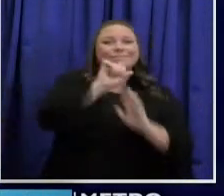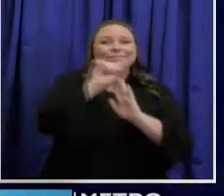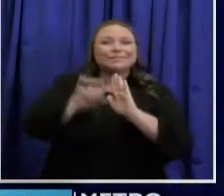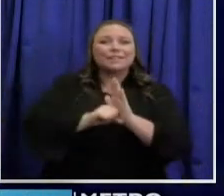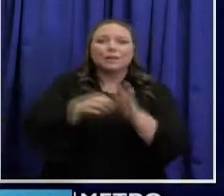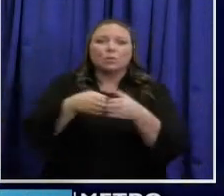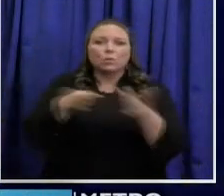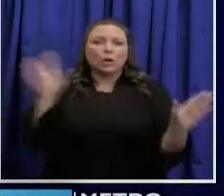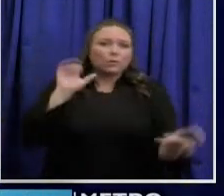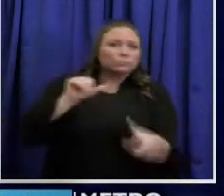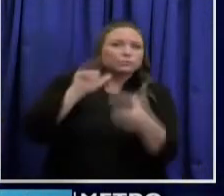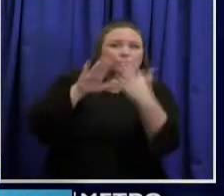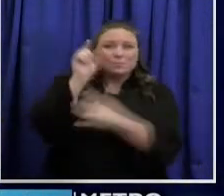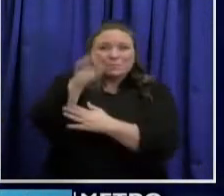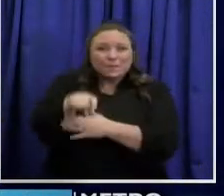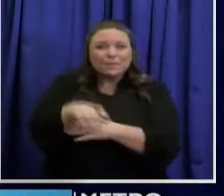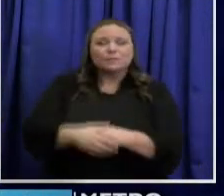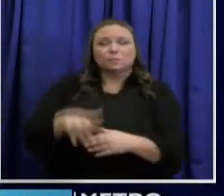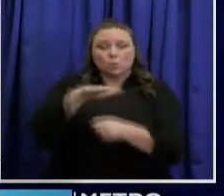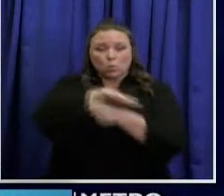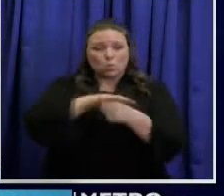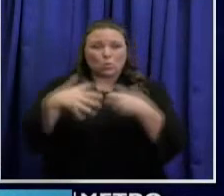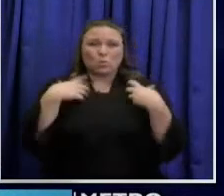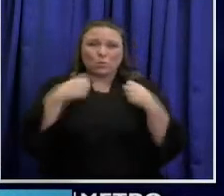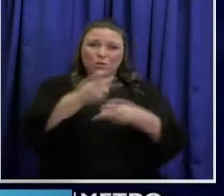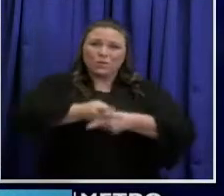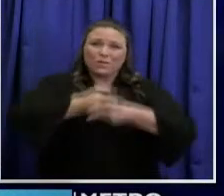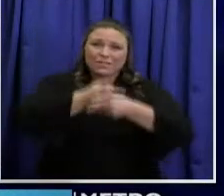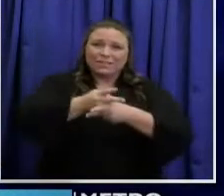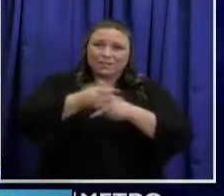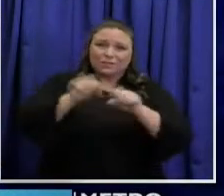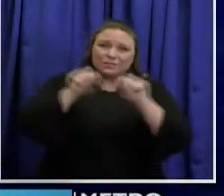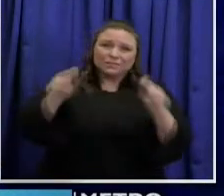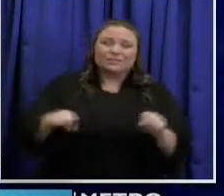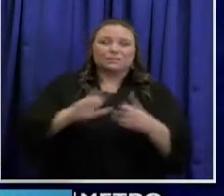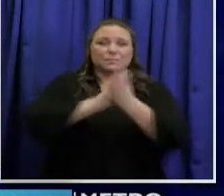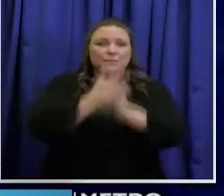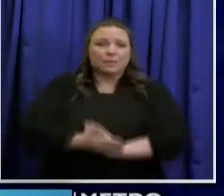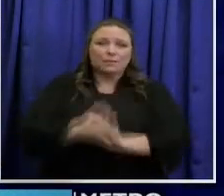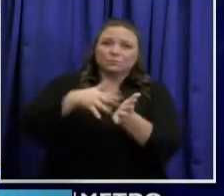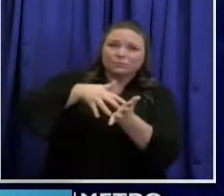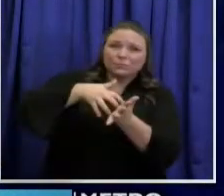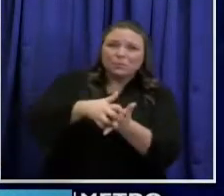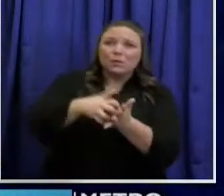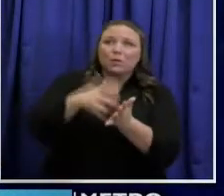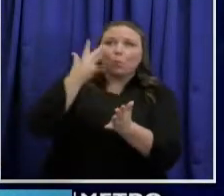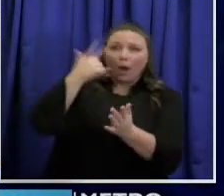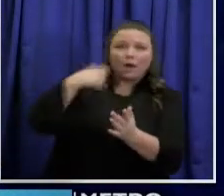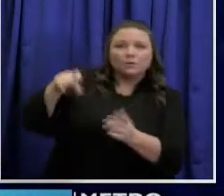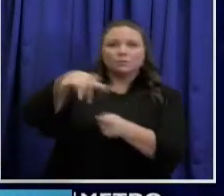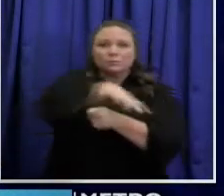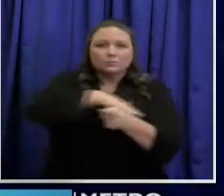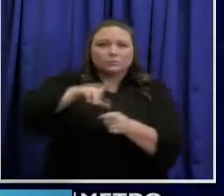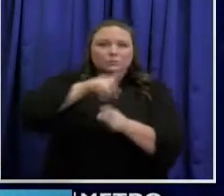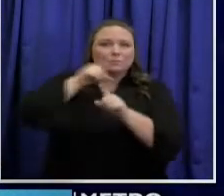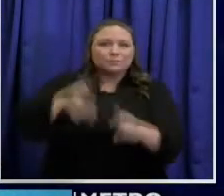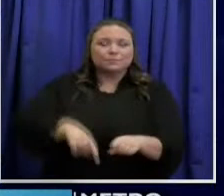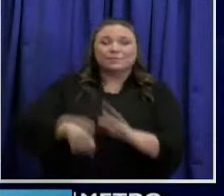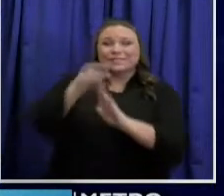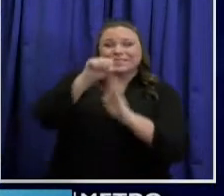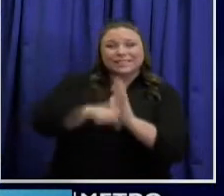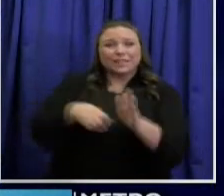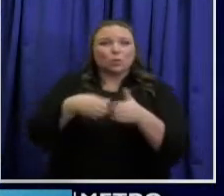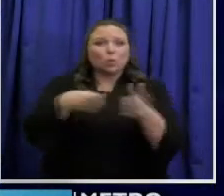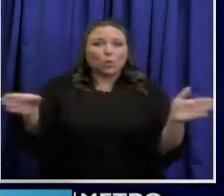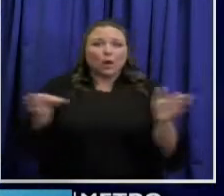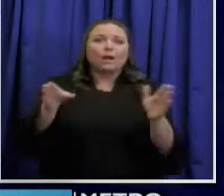approach. Our local healthcare system is vulnerable to our region's response. A state mask mandate has